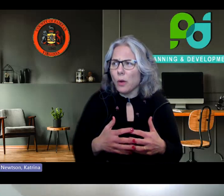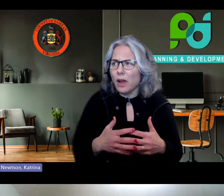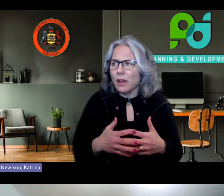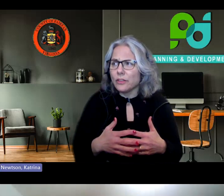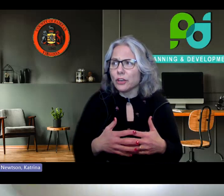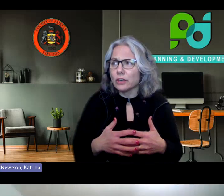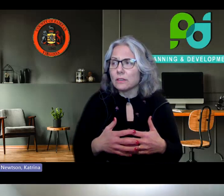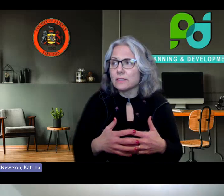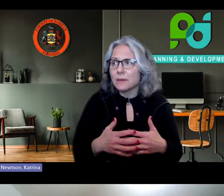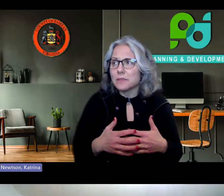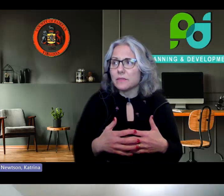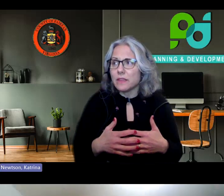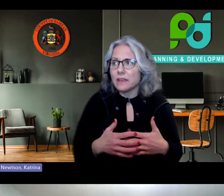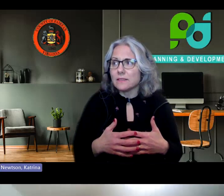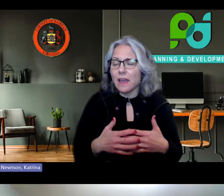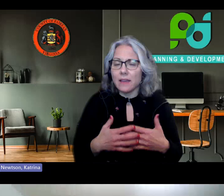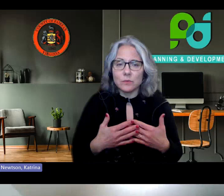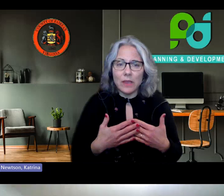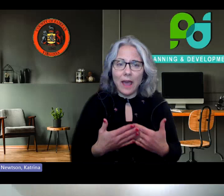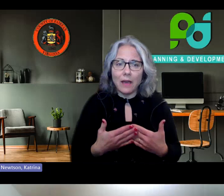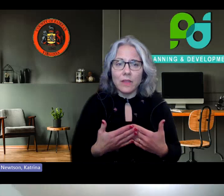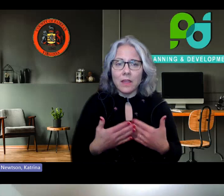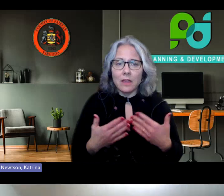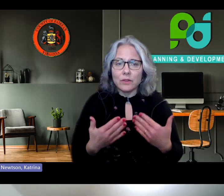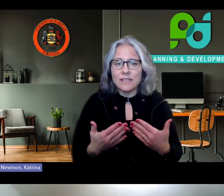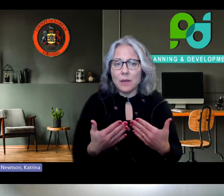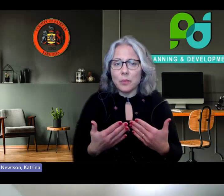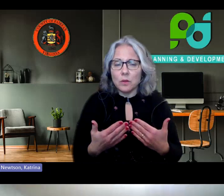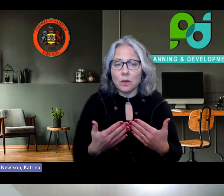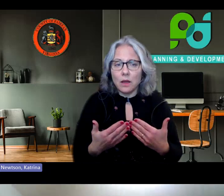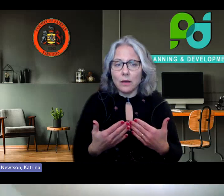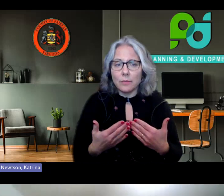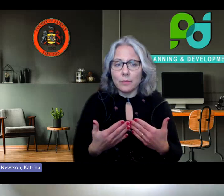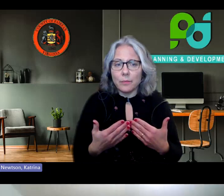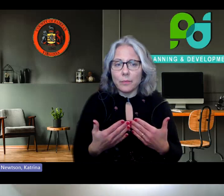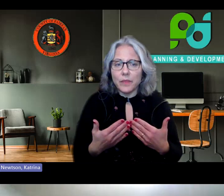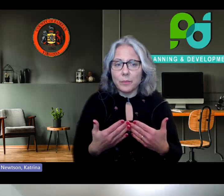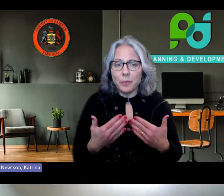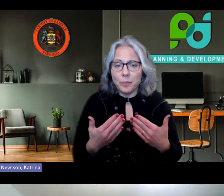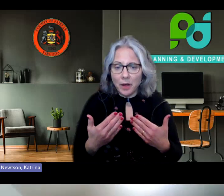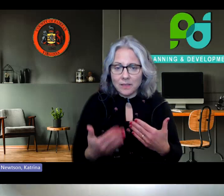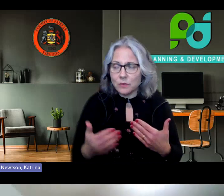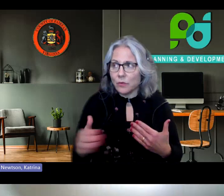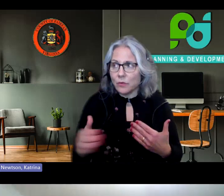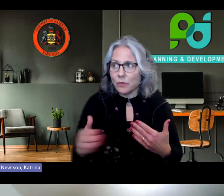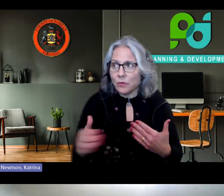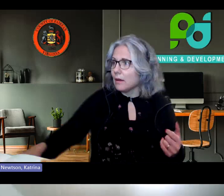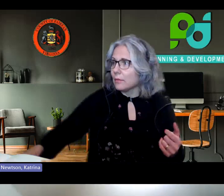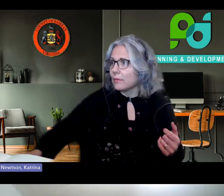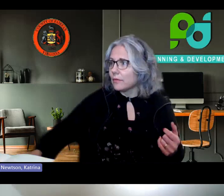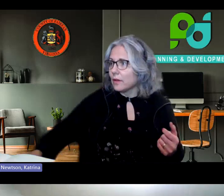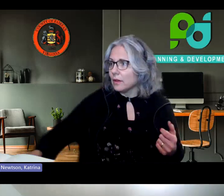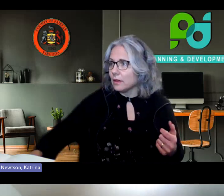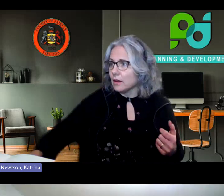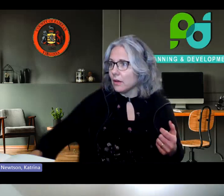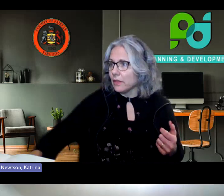you know, other types of things, yes, we have, for example, the Parks and Rec